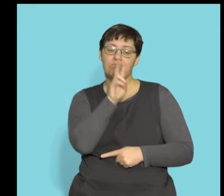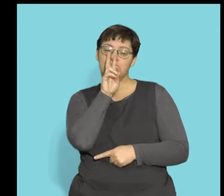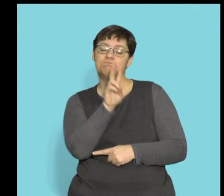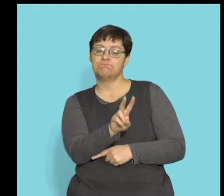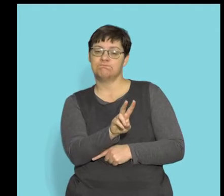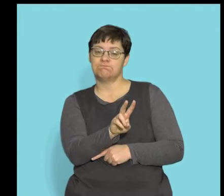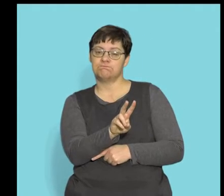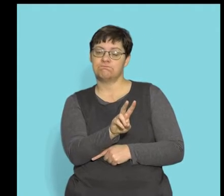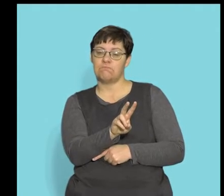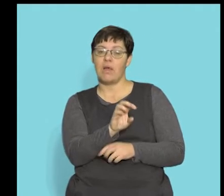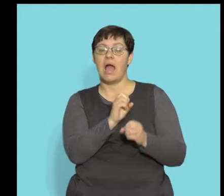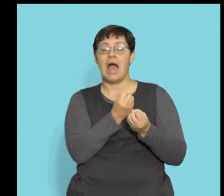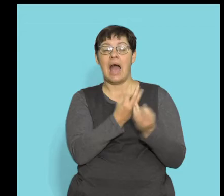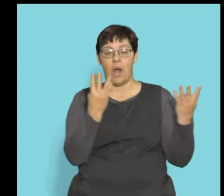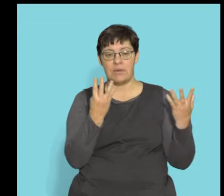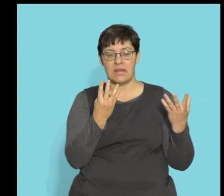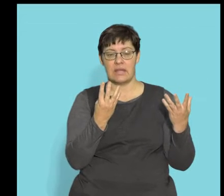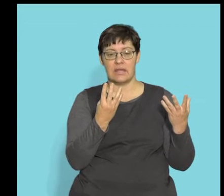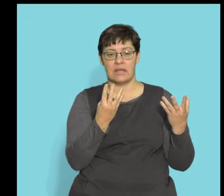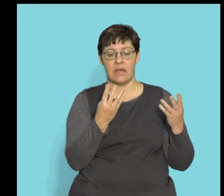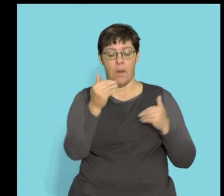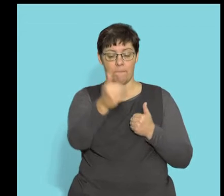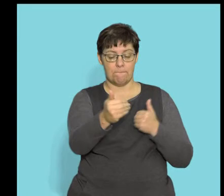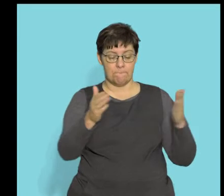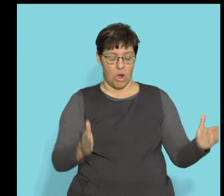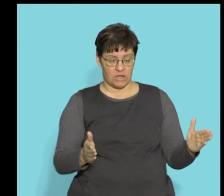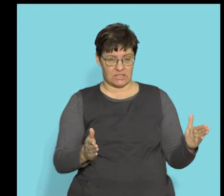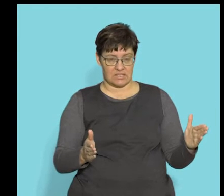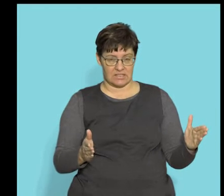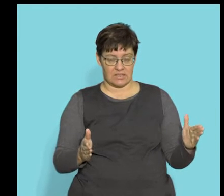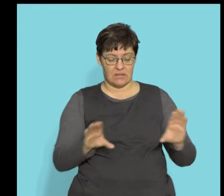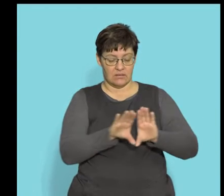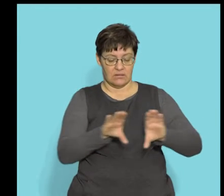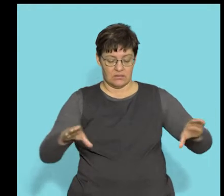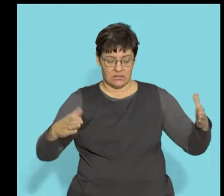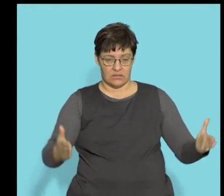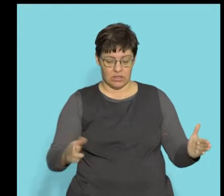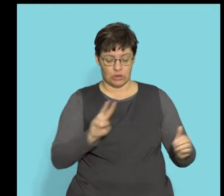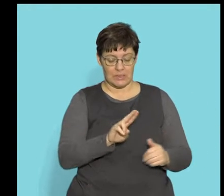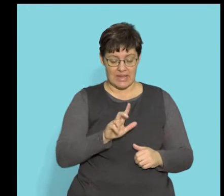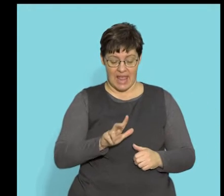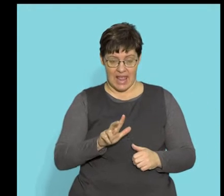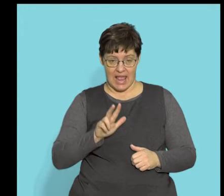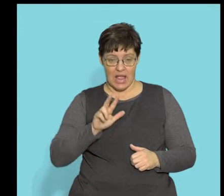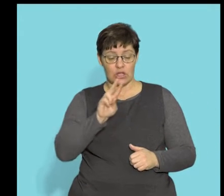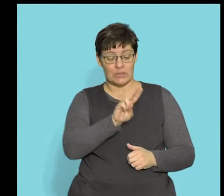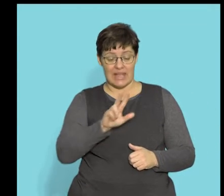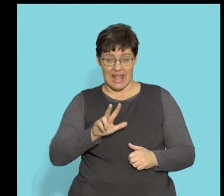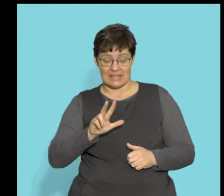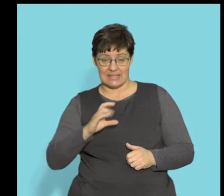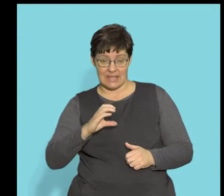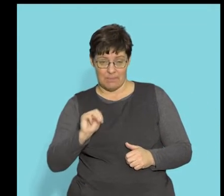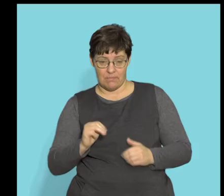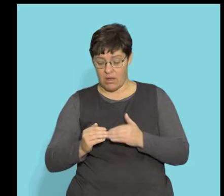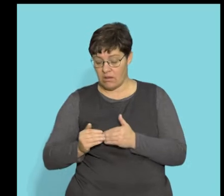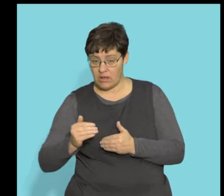can, we are going to see how many cans can be packed into a box with a length of 28